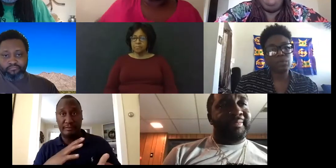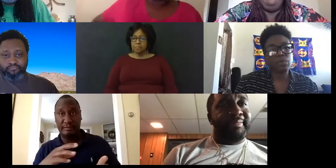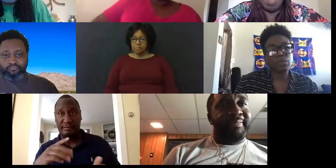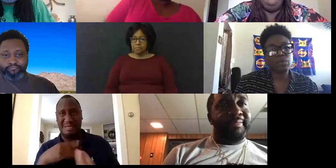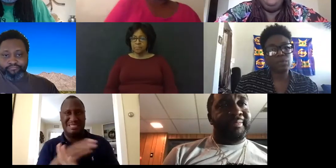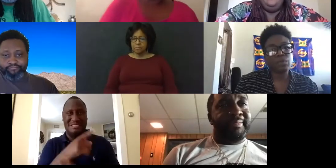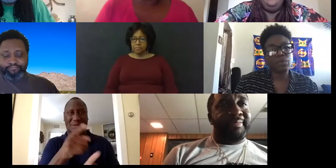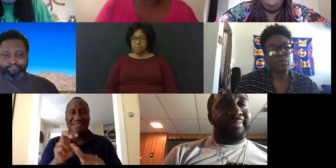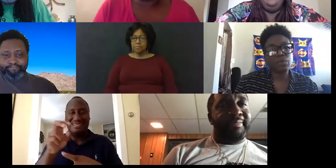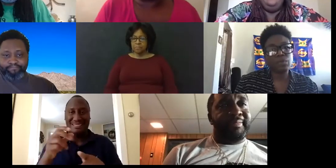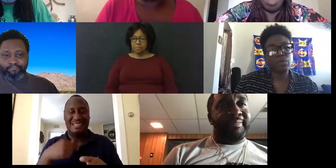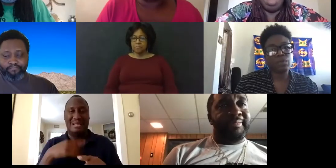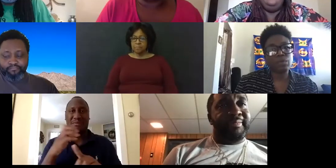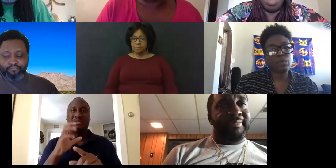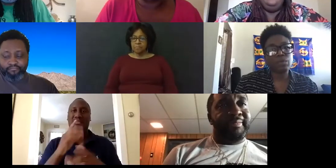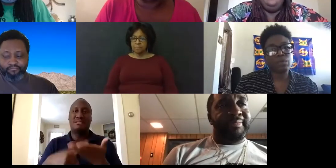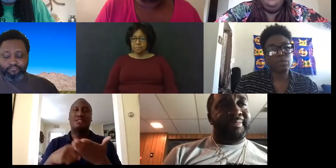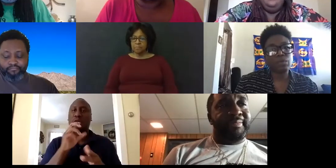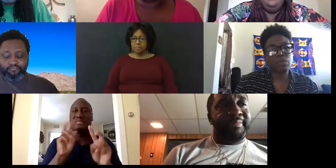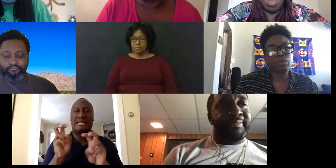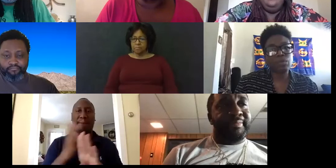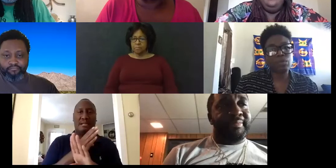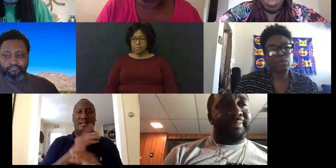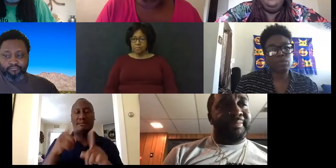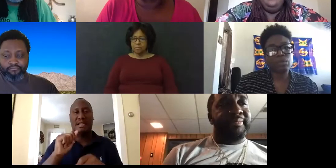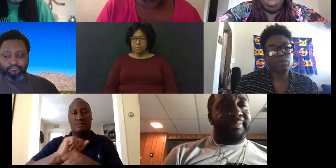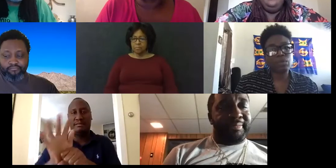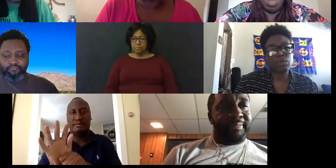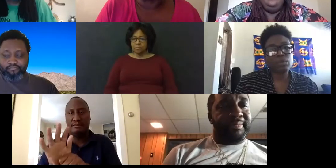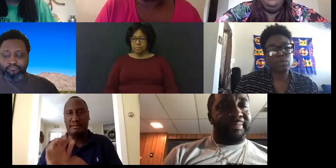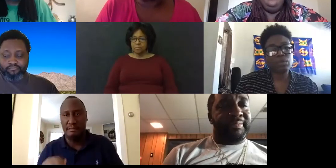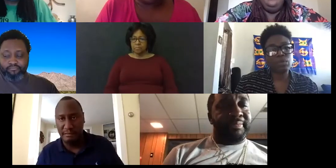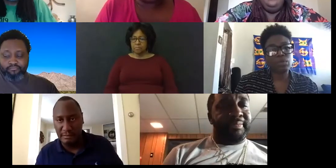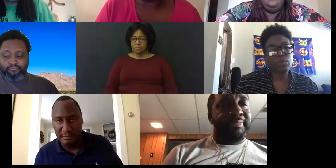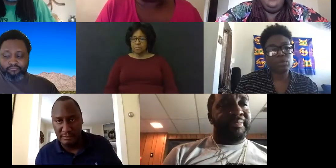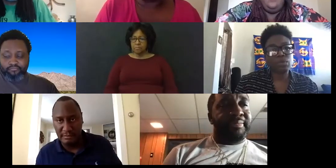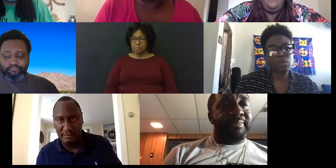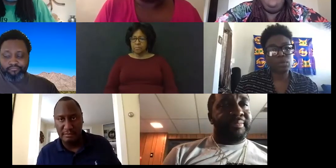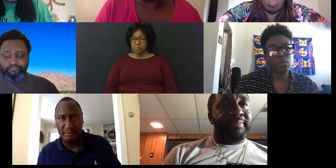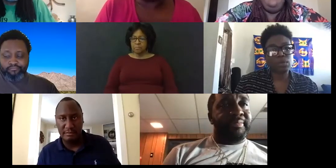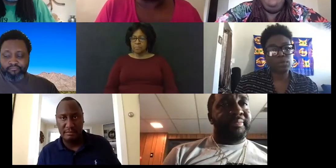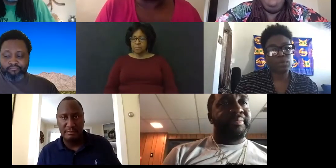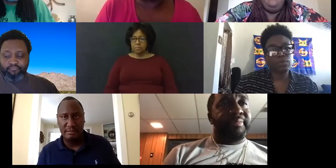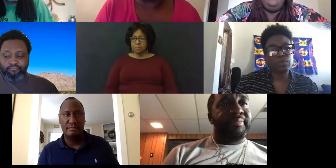Now, I want to speak about the COVID-19 situation. Okay. That topic.